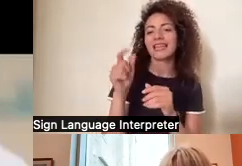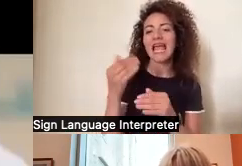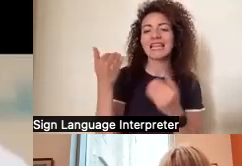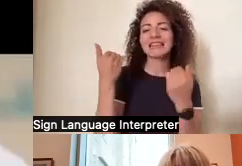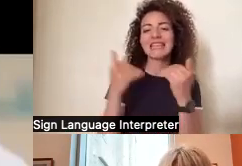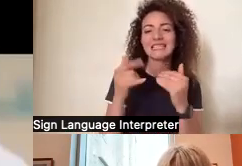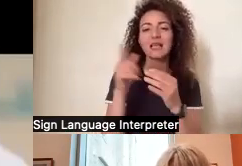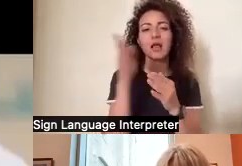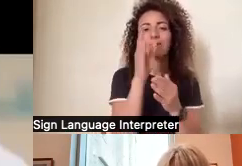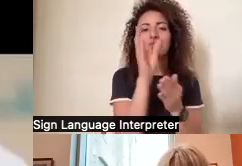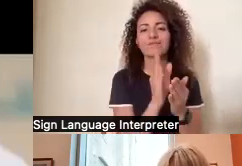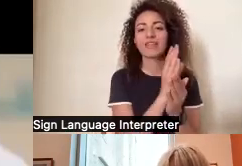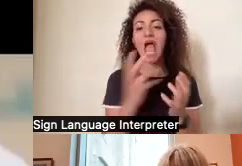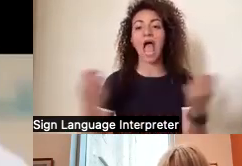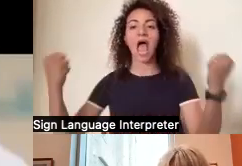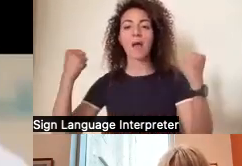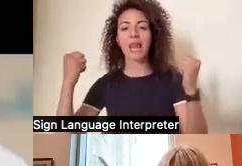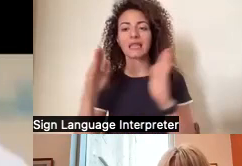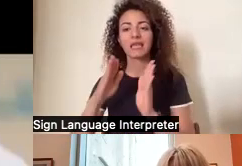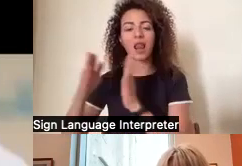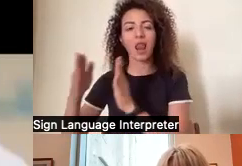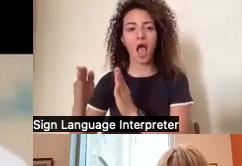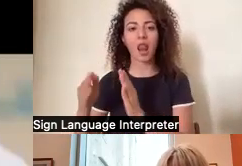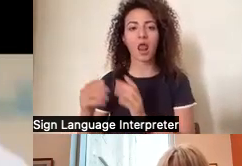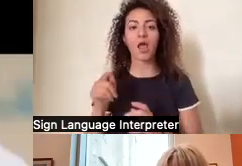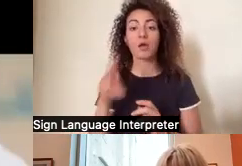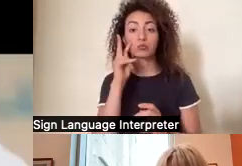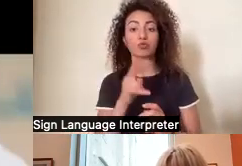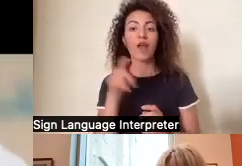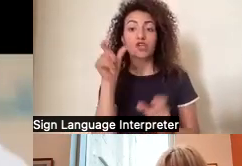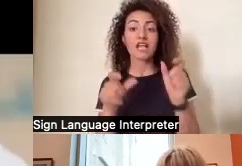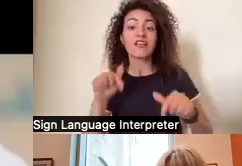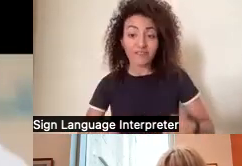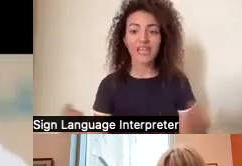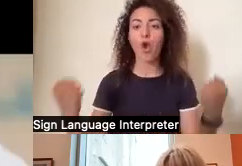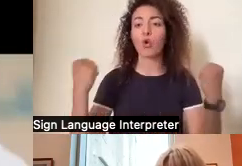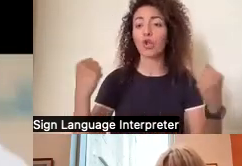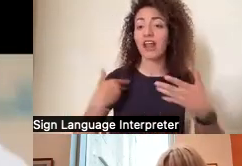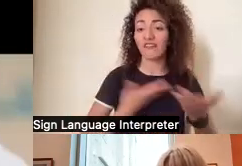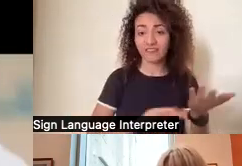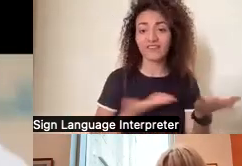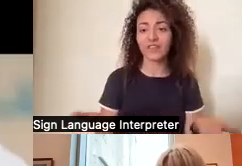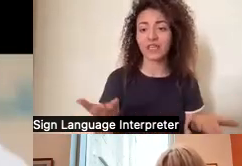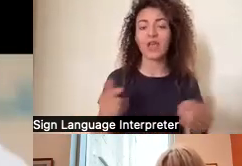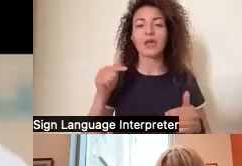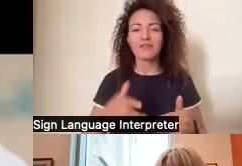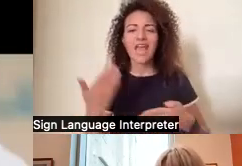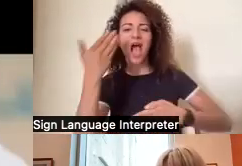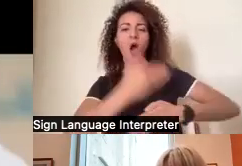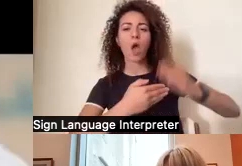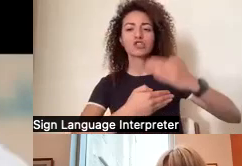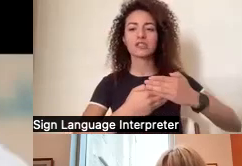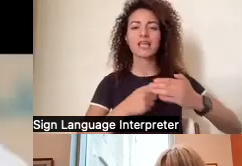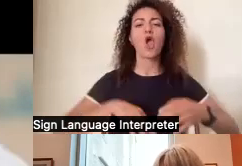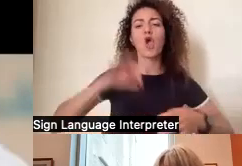encompasses abilities as well as difficulties a person may have navigating everyday life in society.